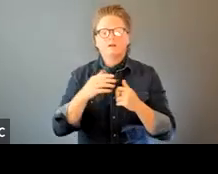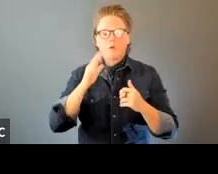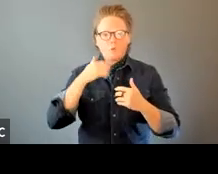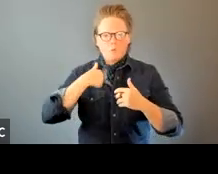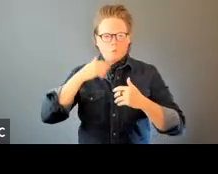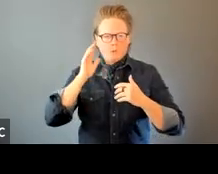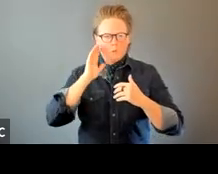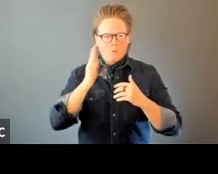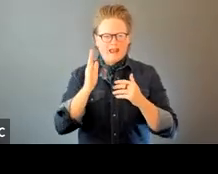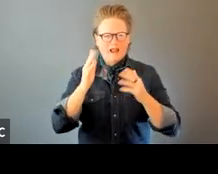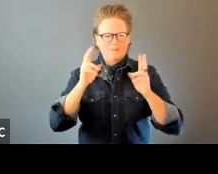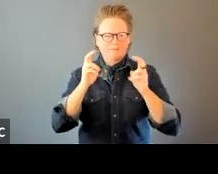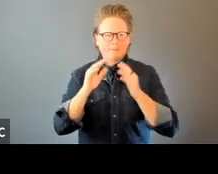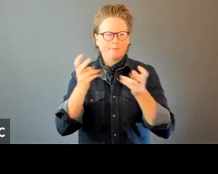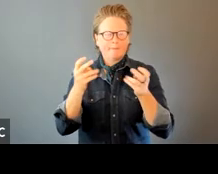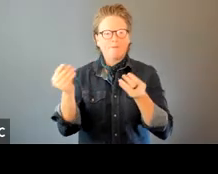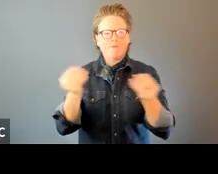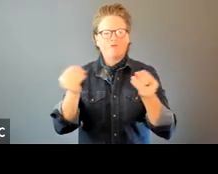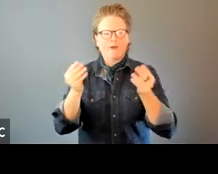to entail,